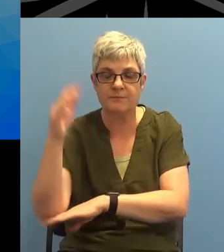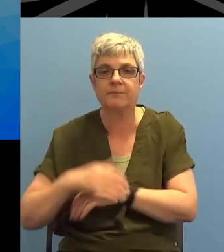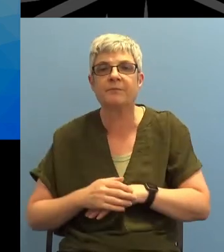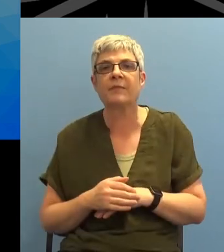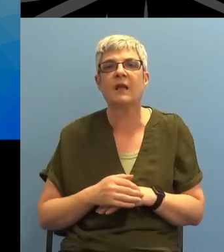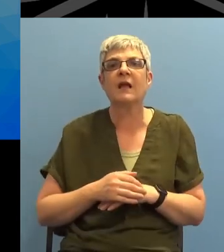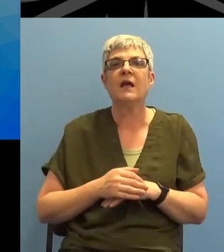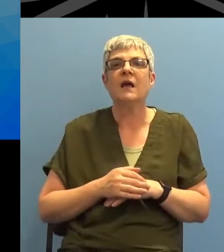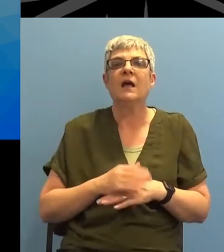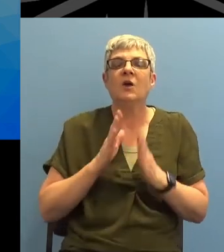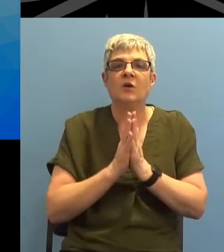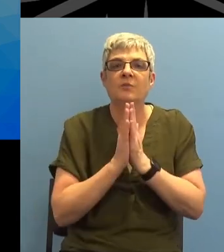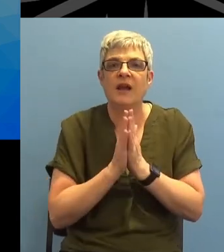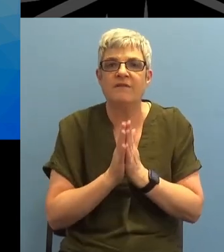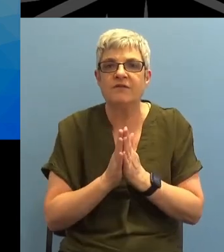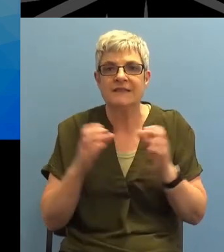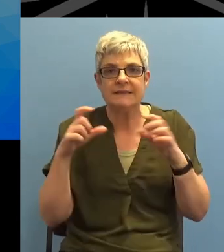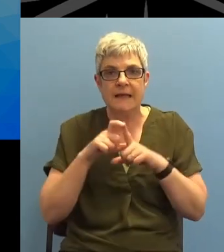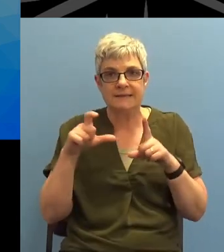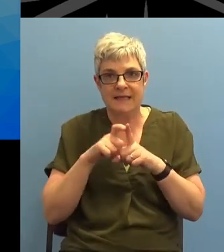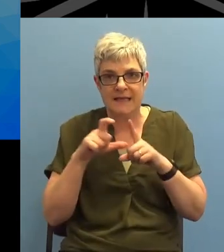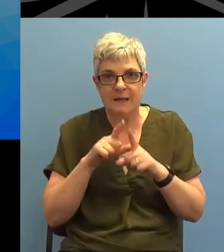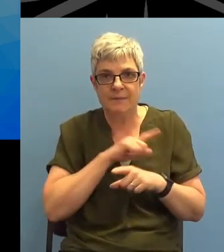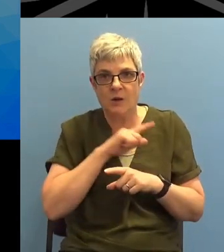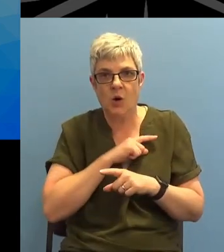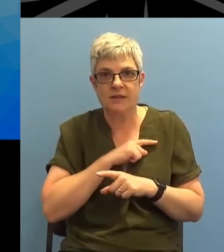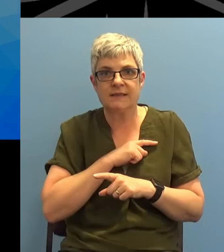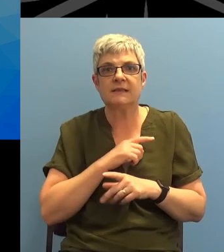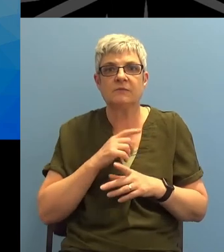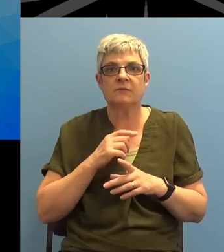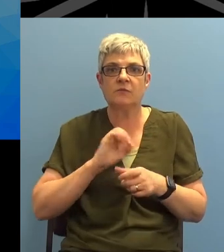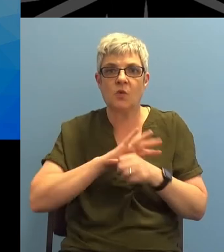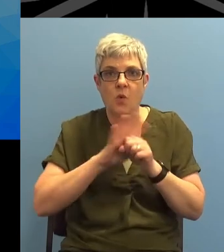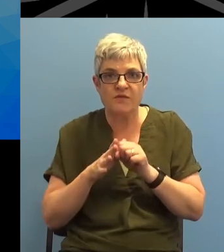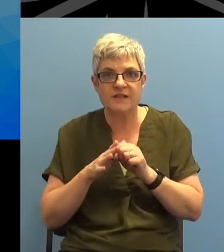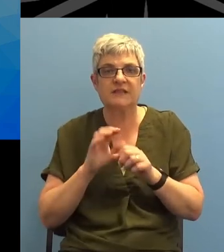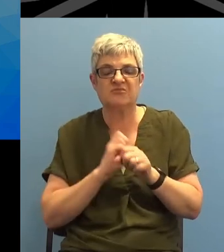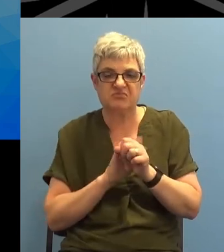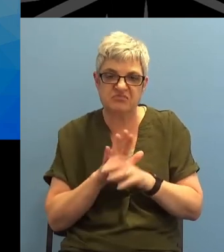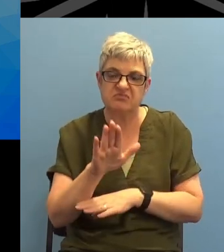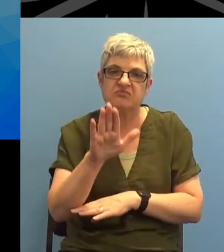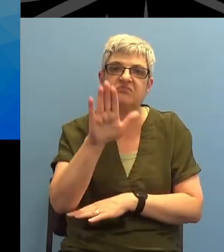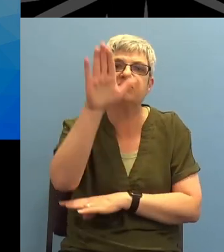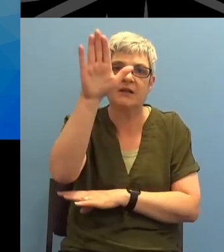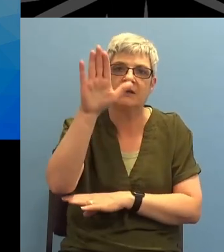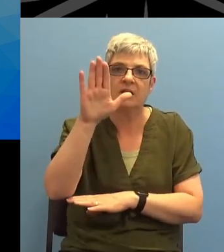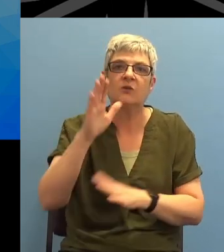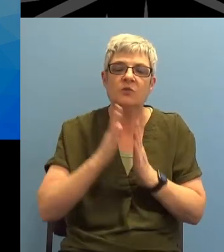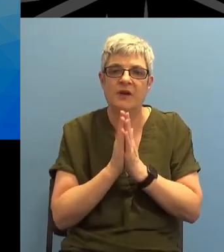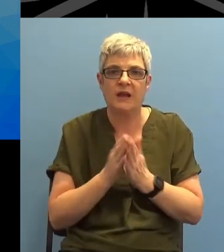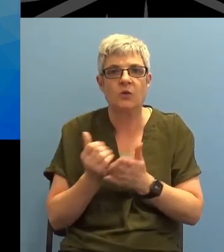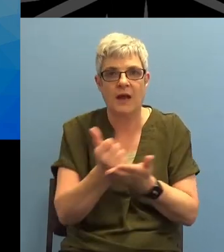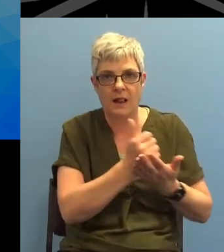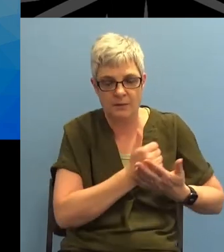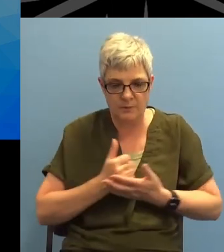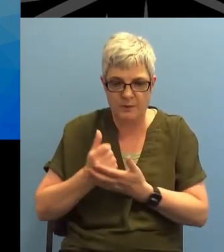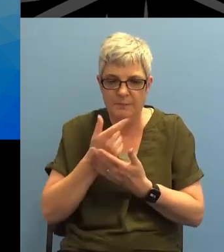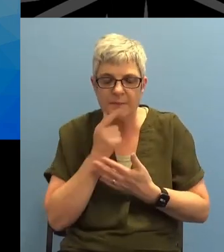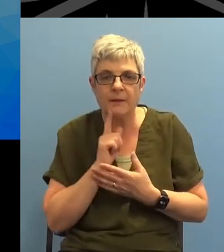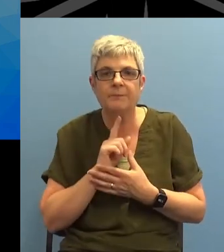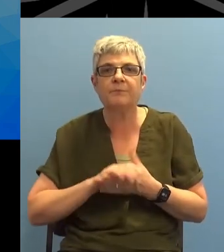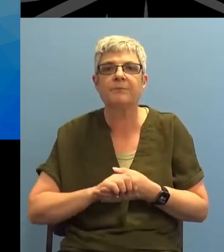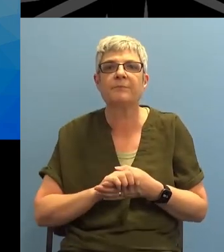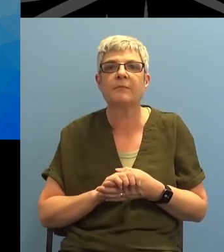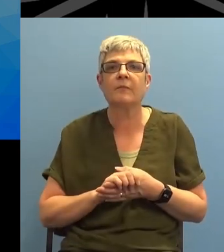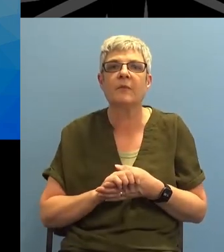Dundee, where cases are starting to rise, and ask that people would be kept safe and that restrictions and safety guidance would be followed.